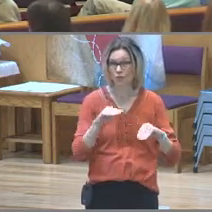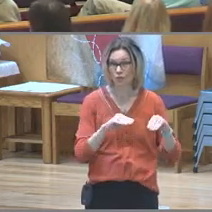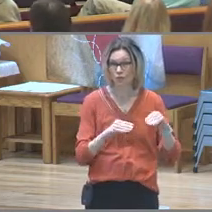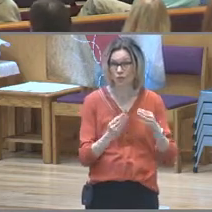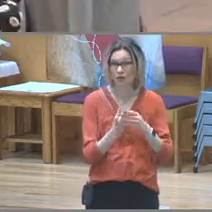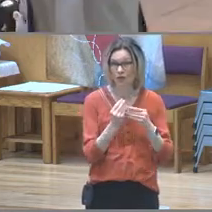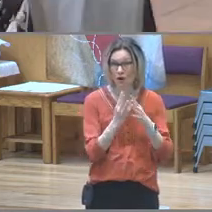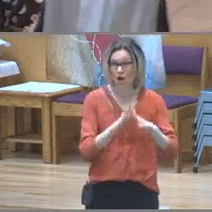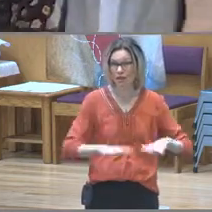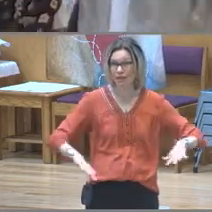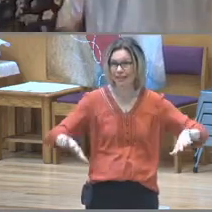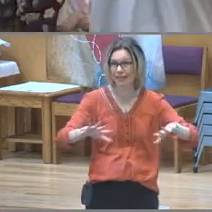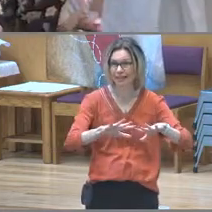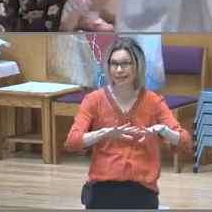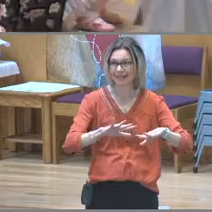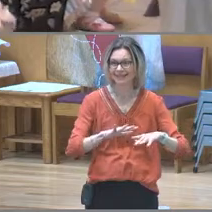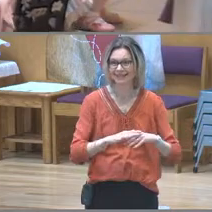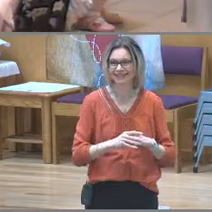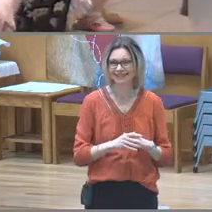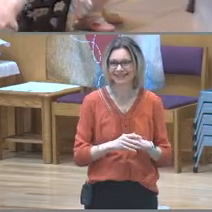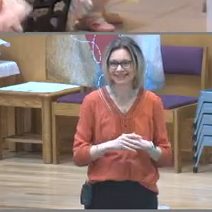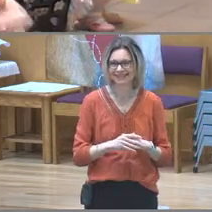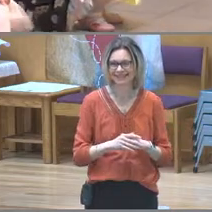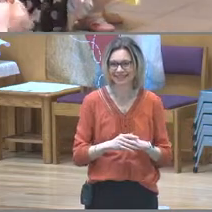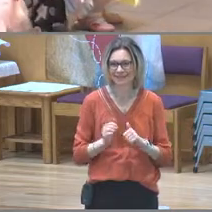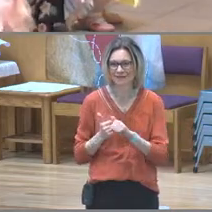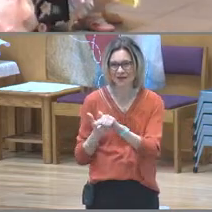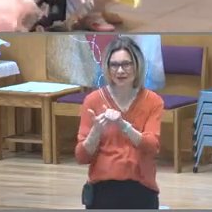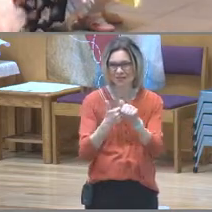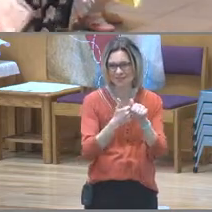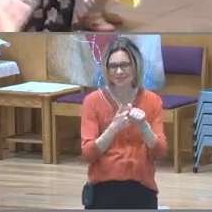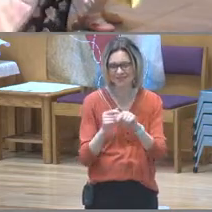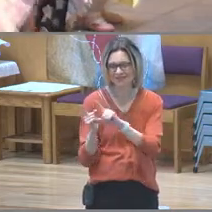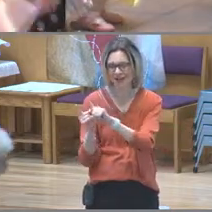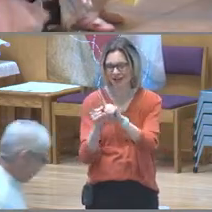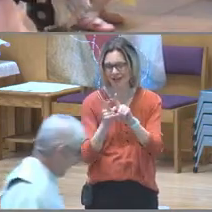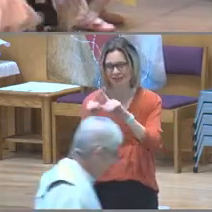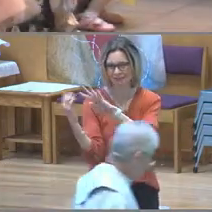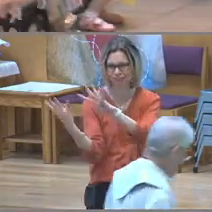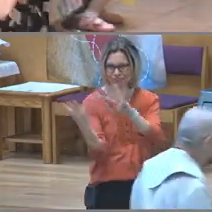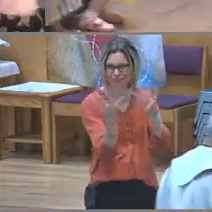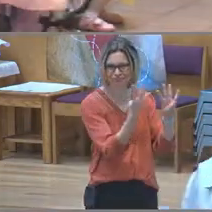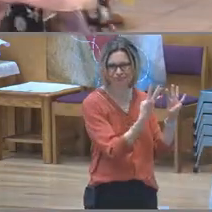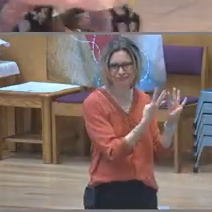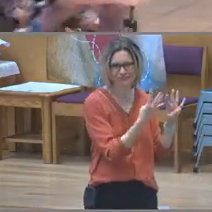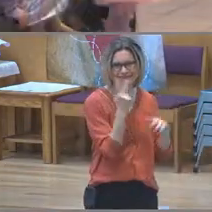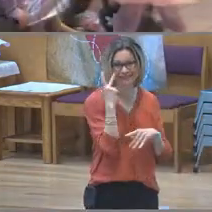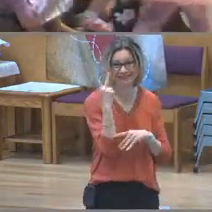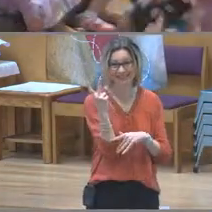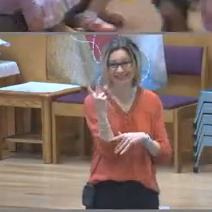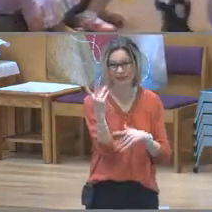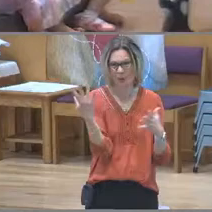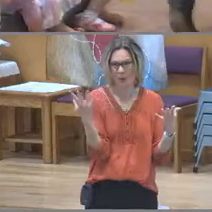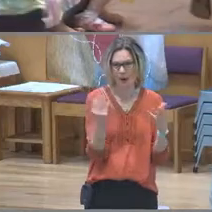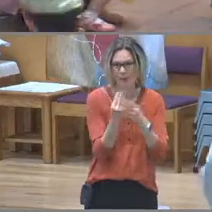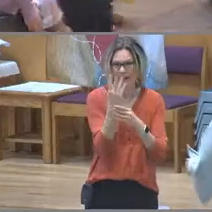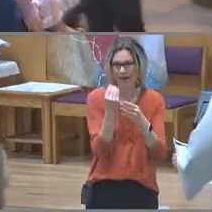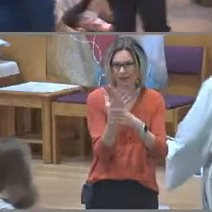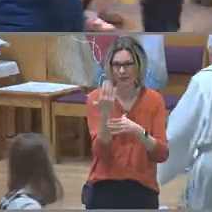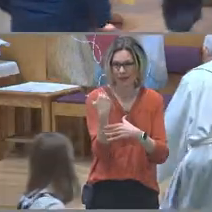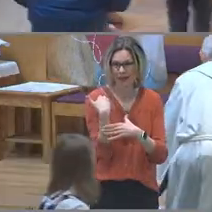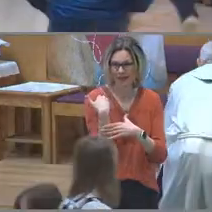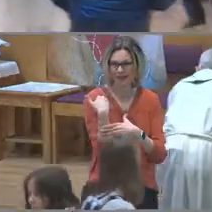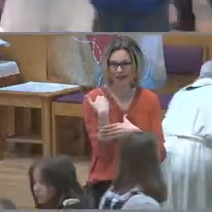me. I'm stuck with my robe here. Let's follow me here and let's see what kind of plants we